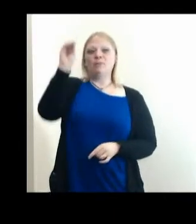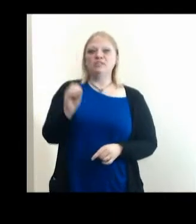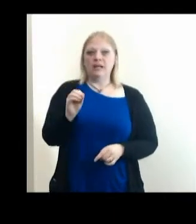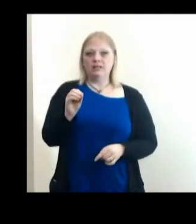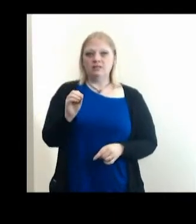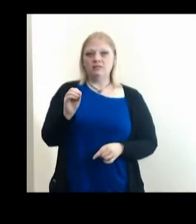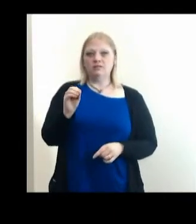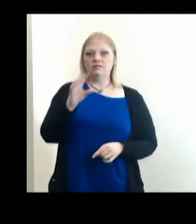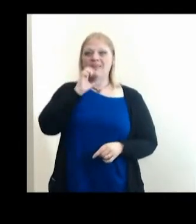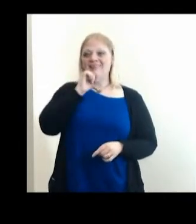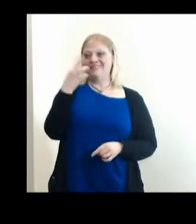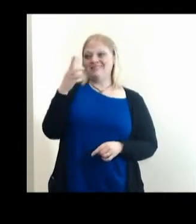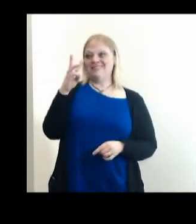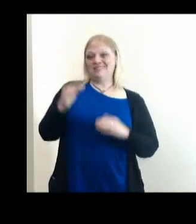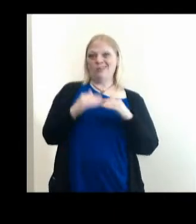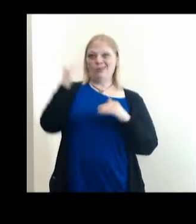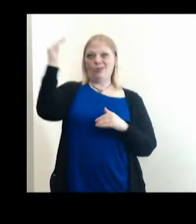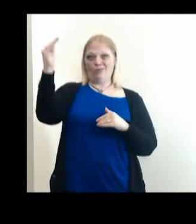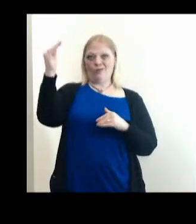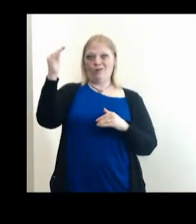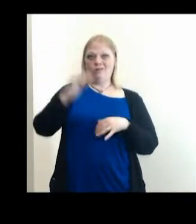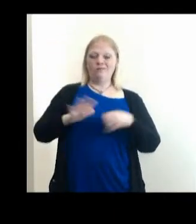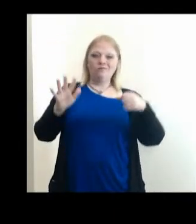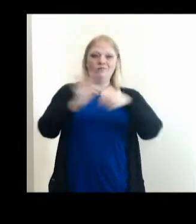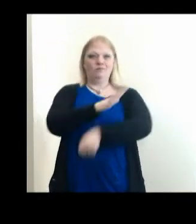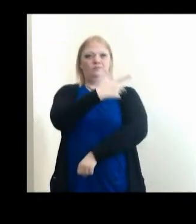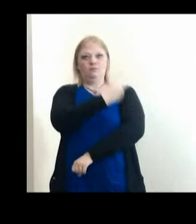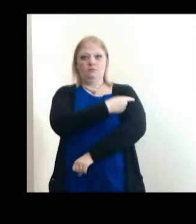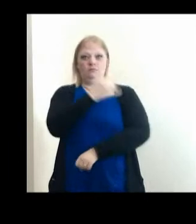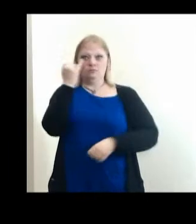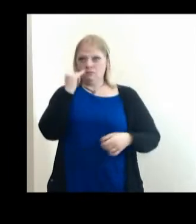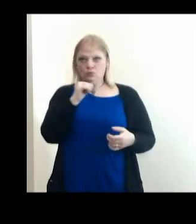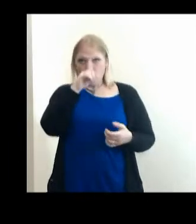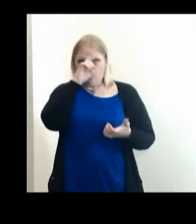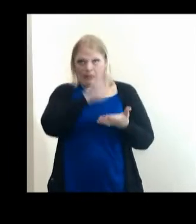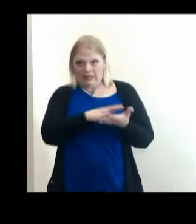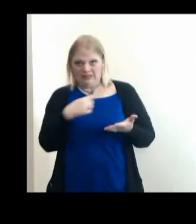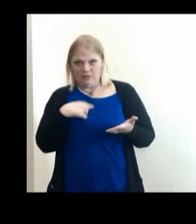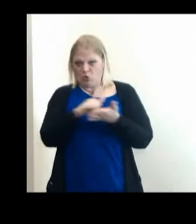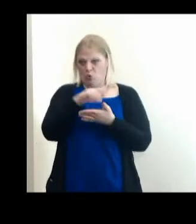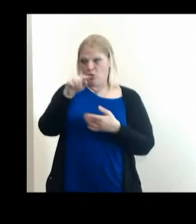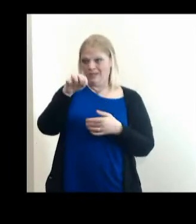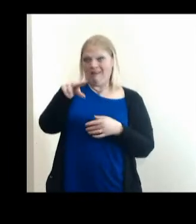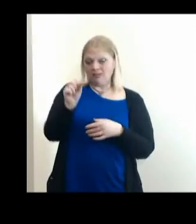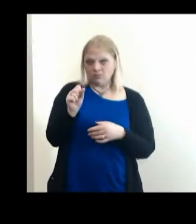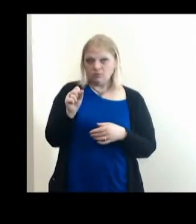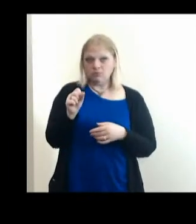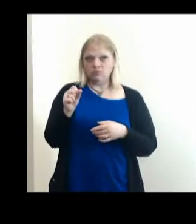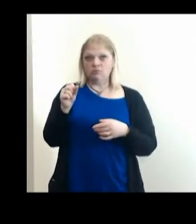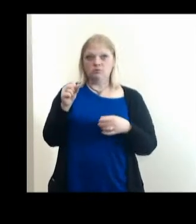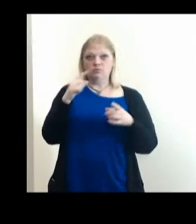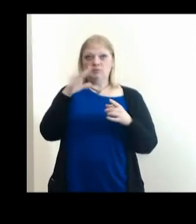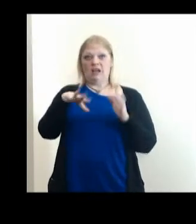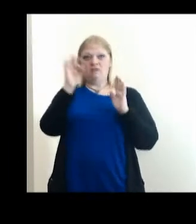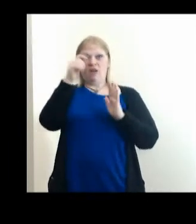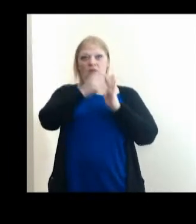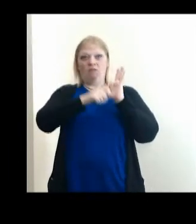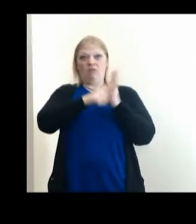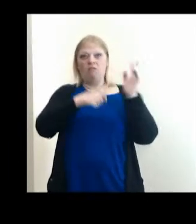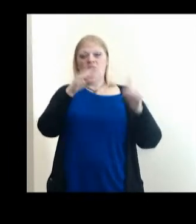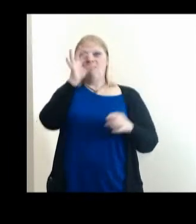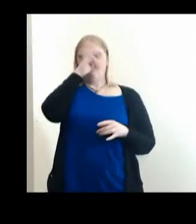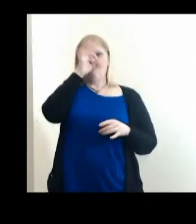of its 16 and older population have been fully vaccinated. If you don't believe me, if you don't believe the New York Times, I even cut an article out from Fox